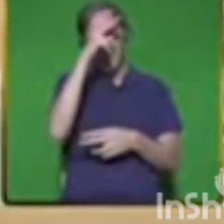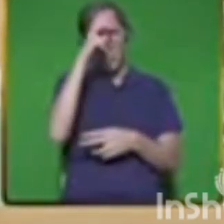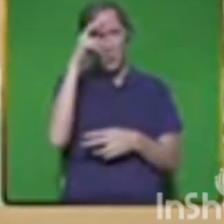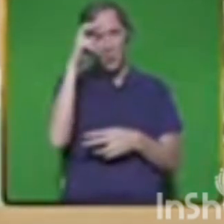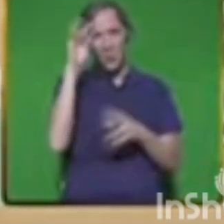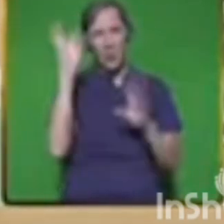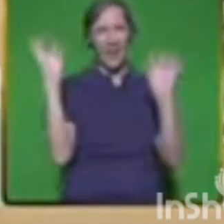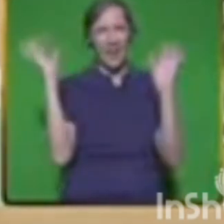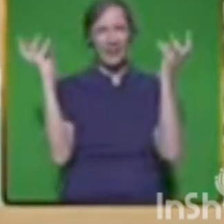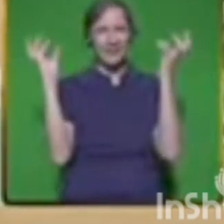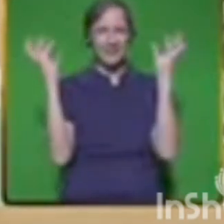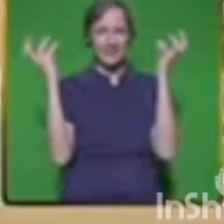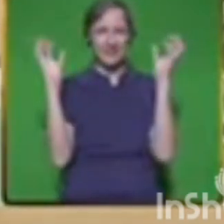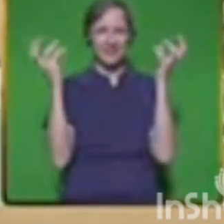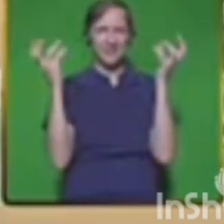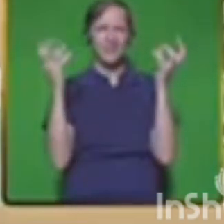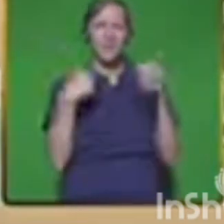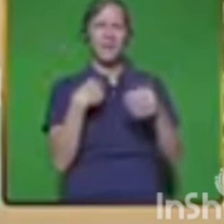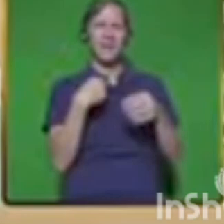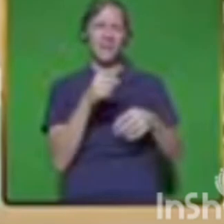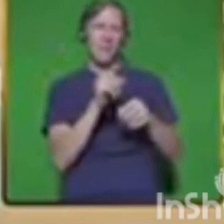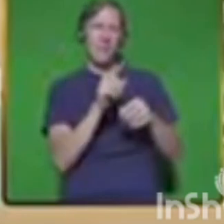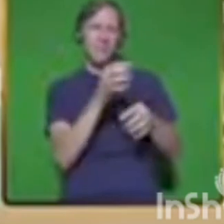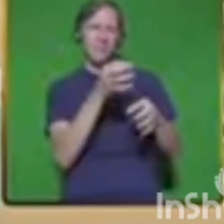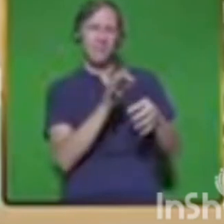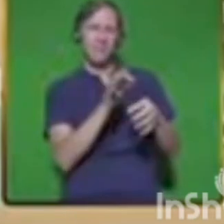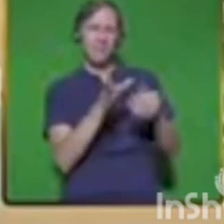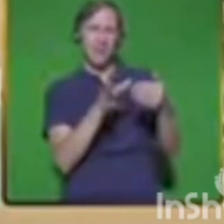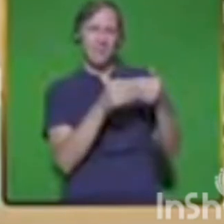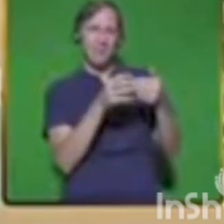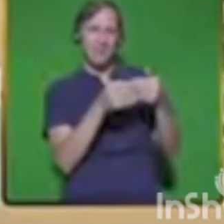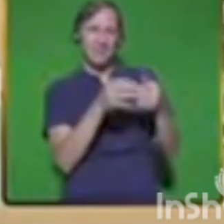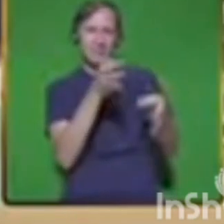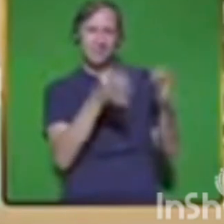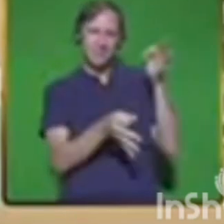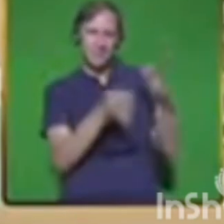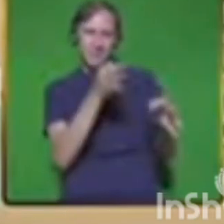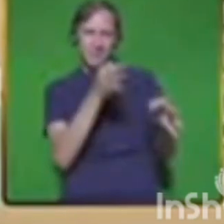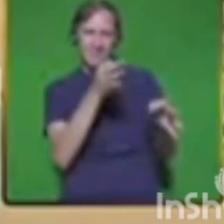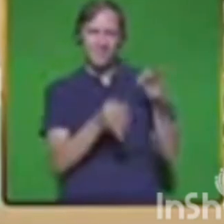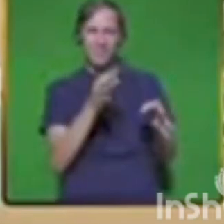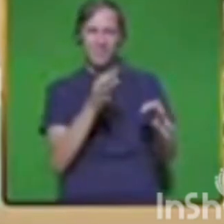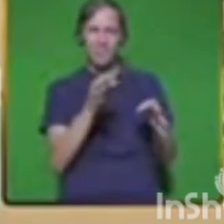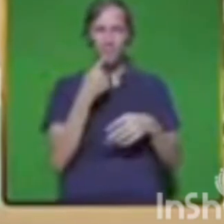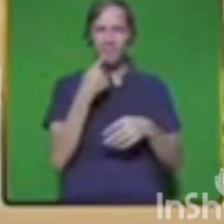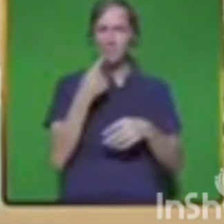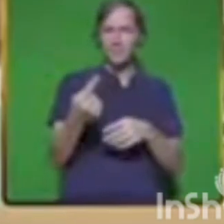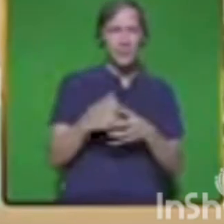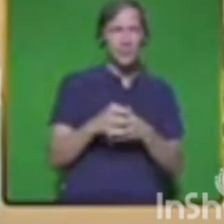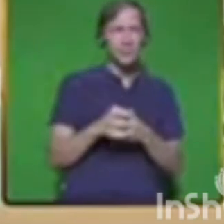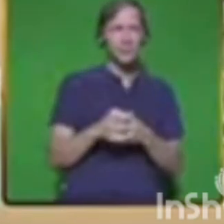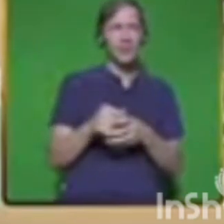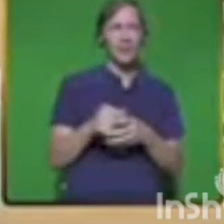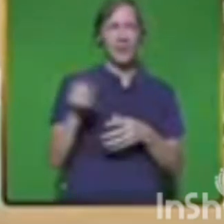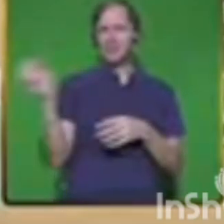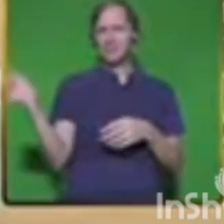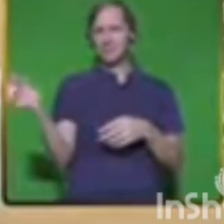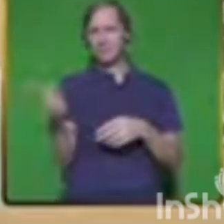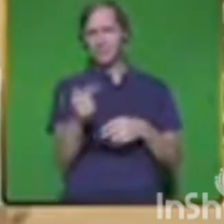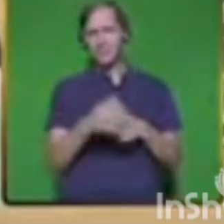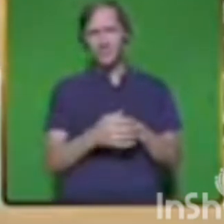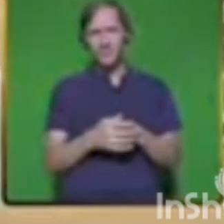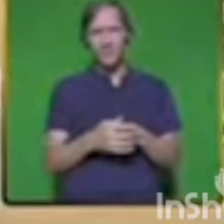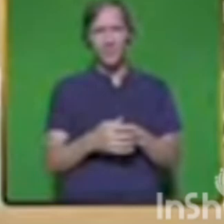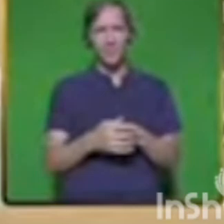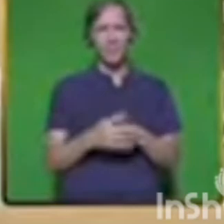When President Zuma appointed him for a weekend, he didn't say no to the blue lights.